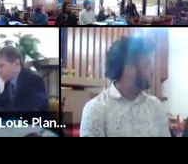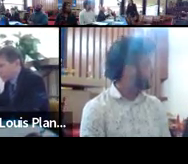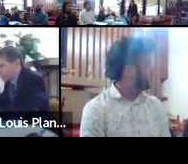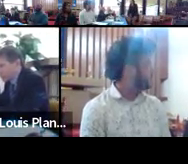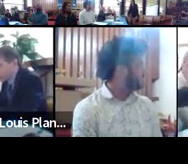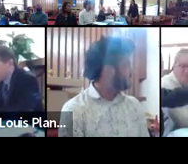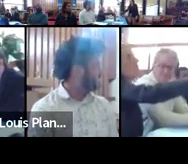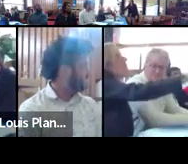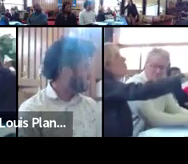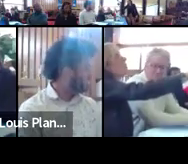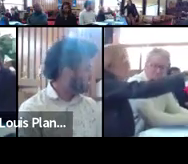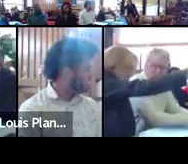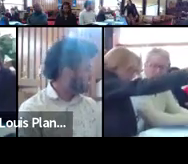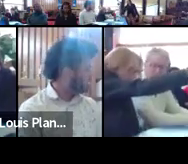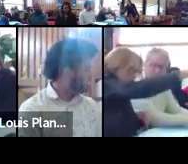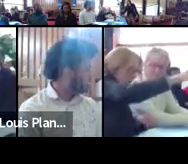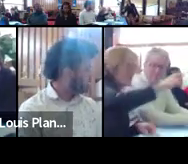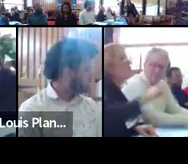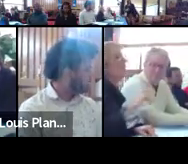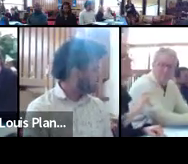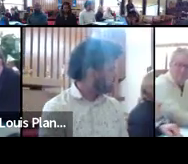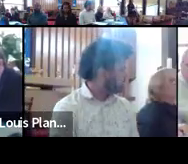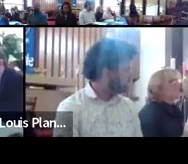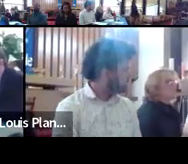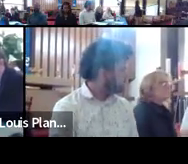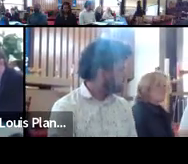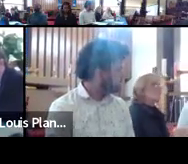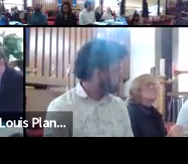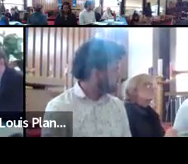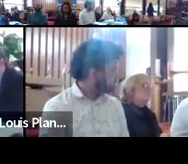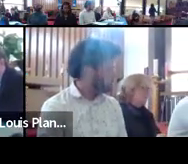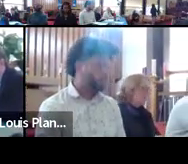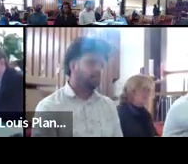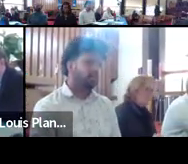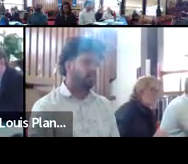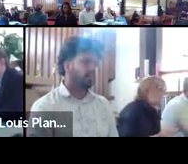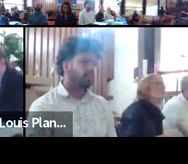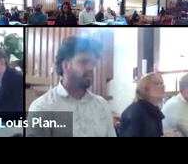I'm going to send it back to that. Reverend Ashland is next.